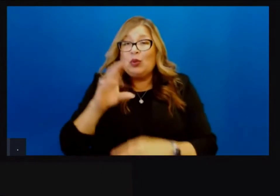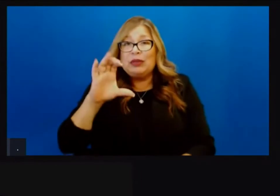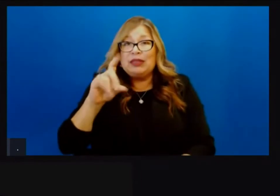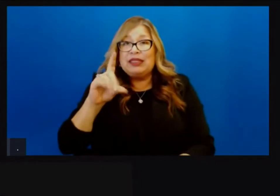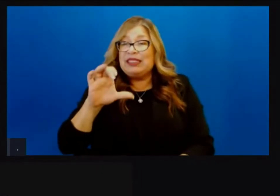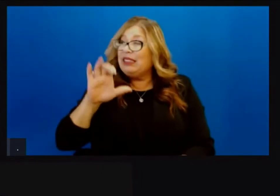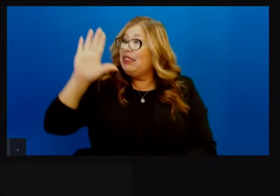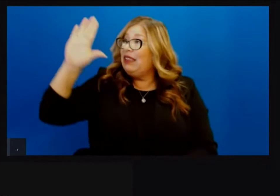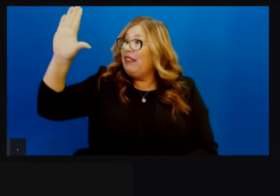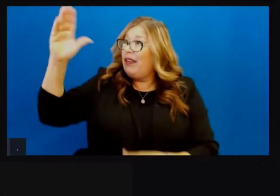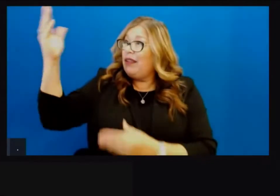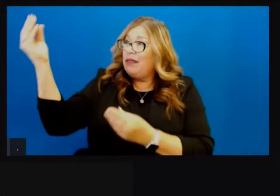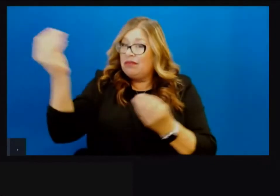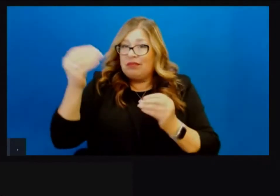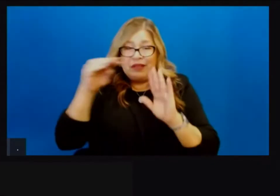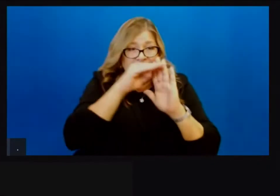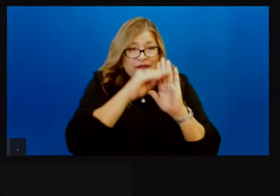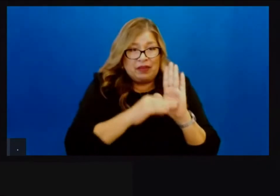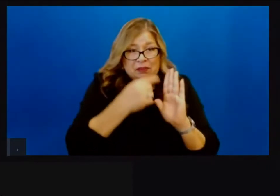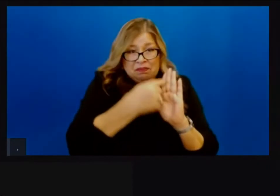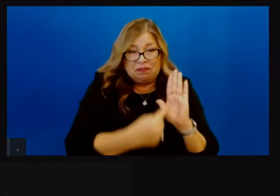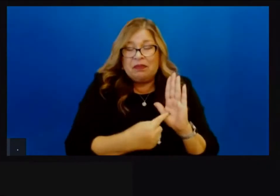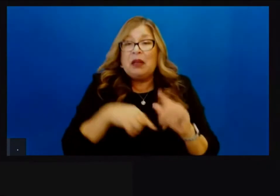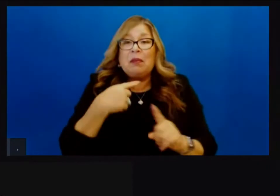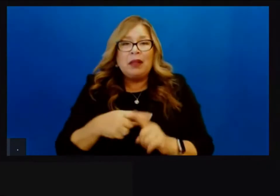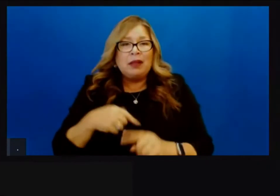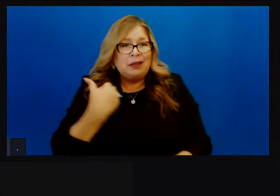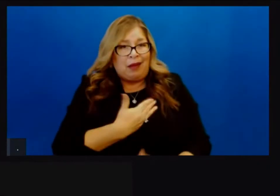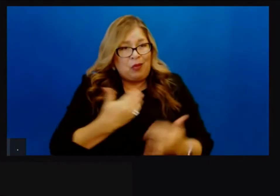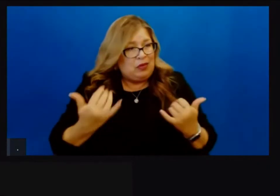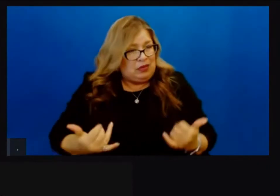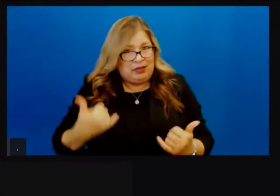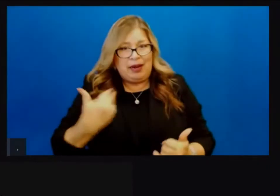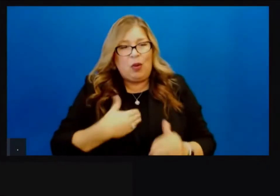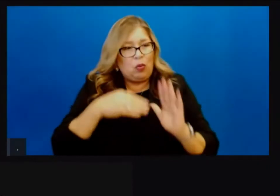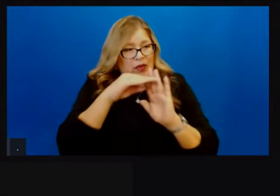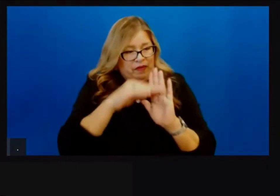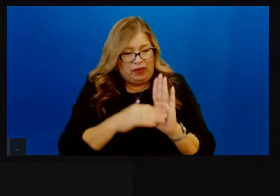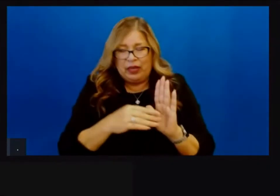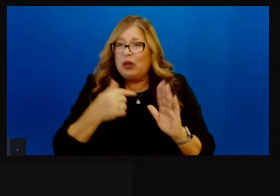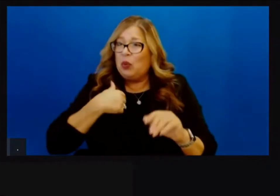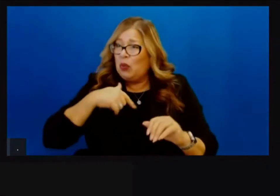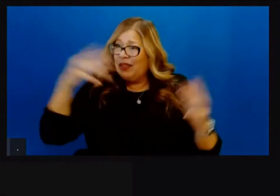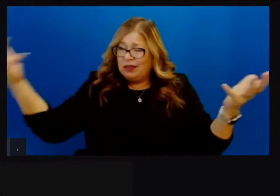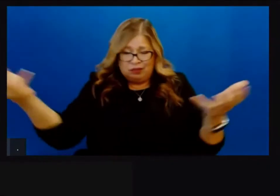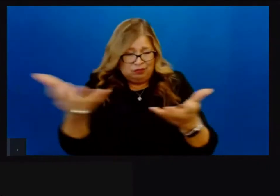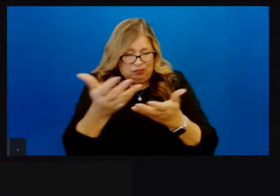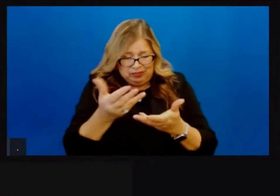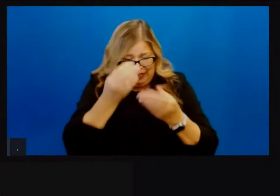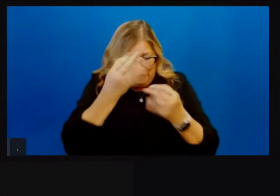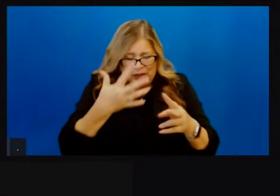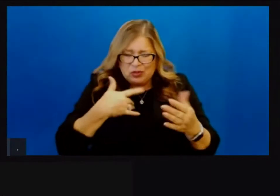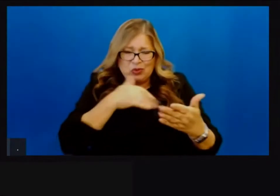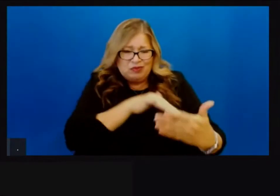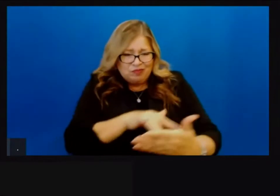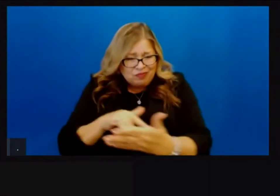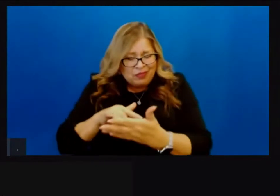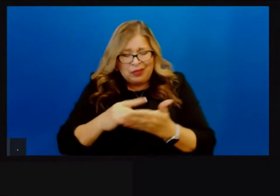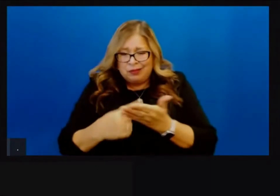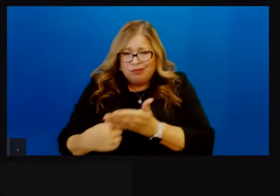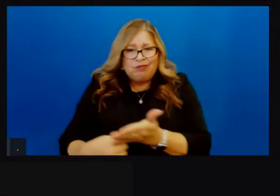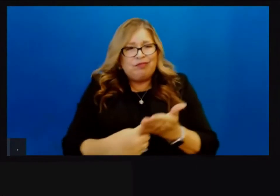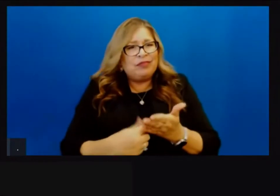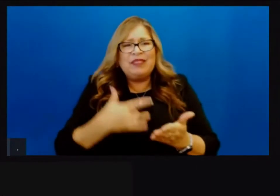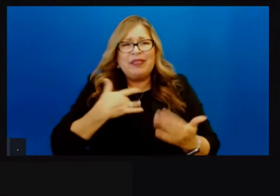as well as our existing framework, this feels like the right time. It said there's the data that supports